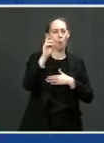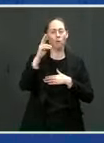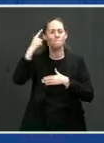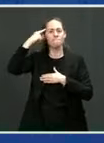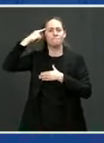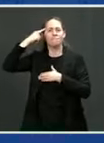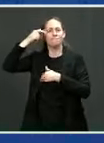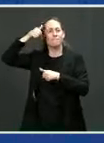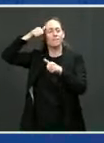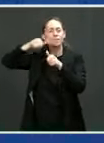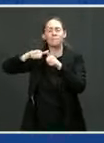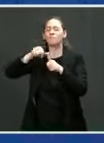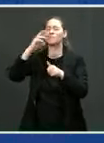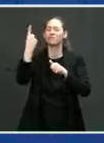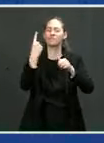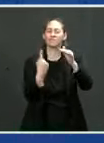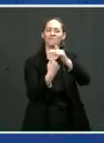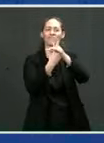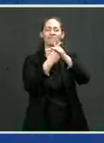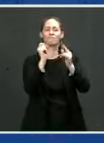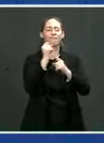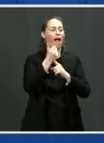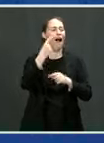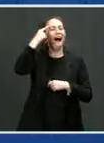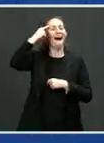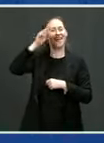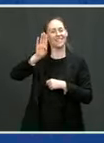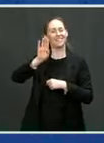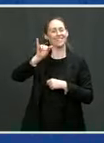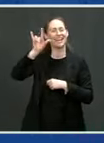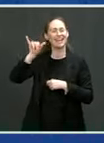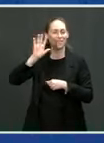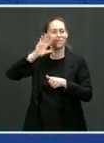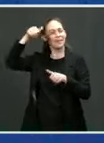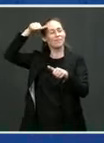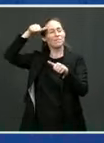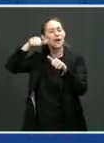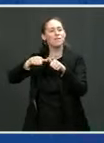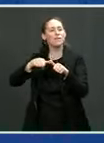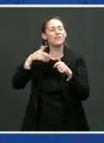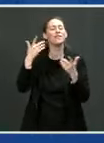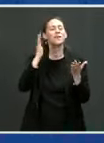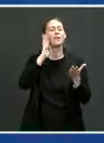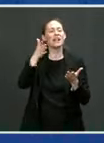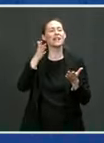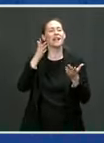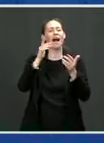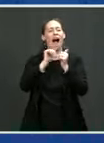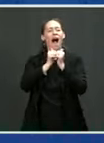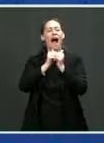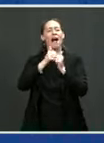circumstance, the way his son tilts his head the way he did when he was that age,